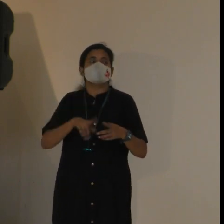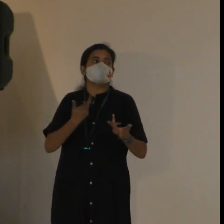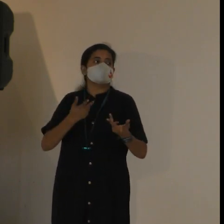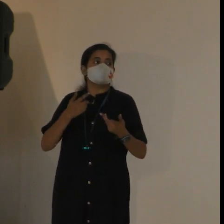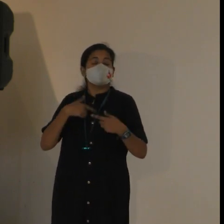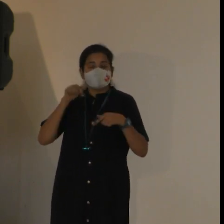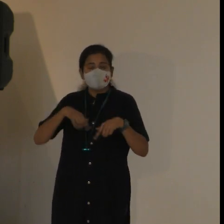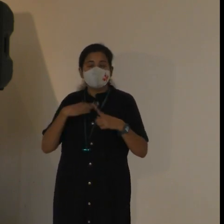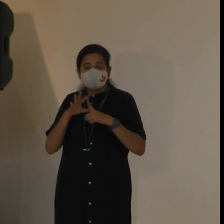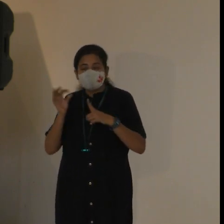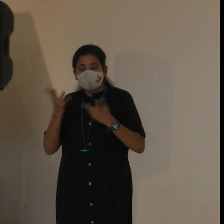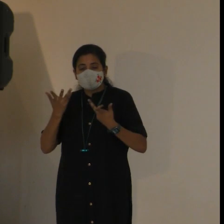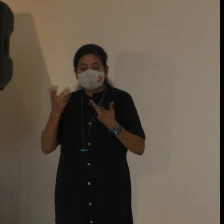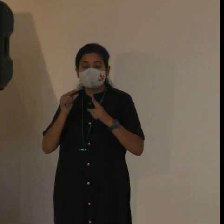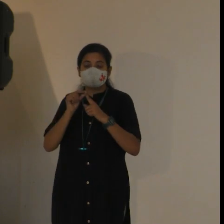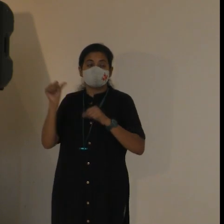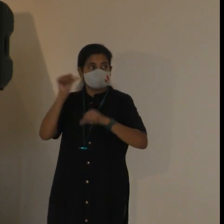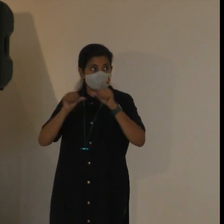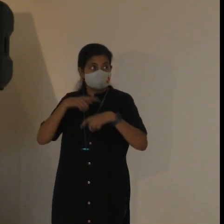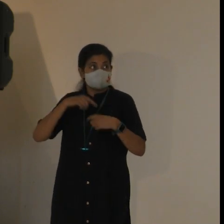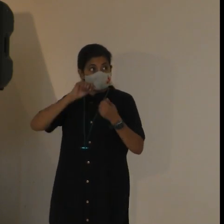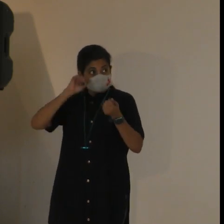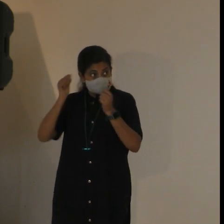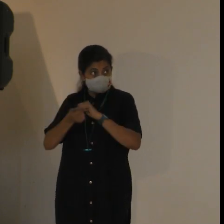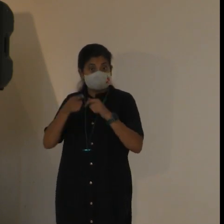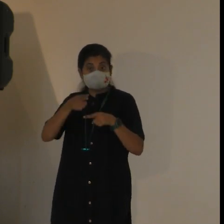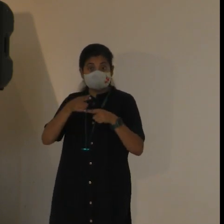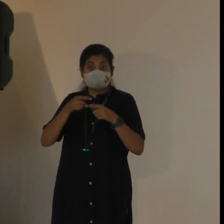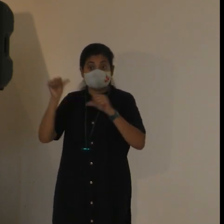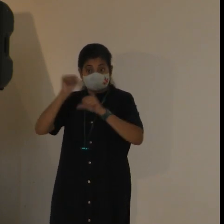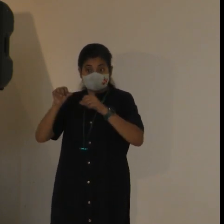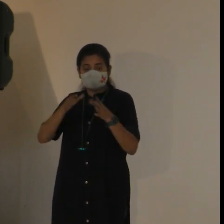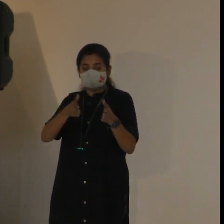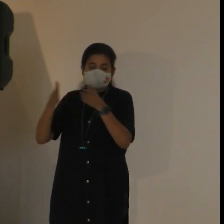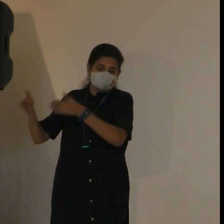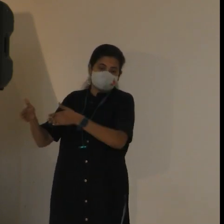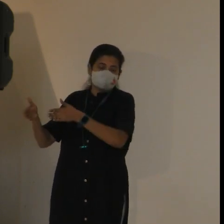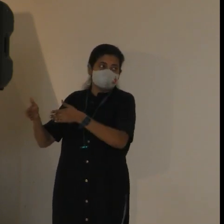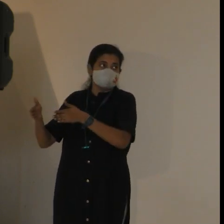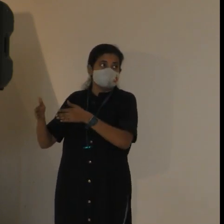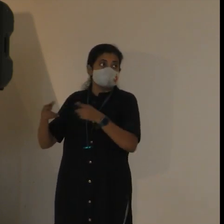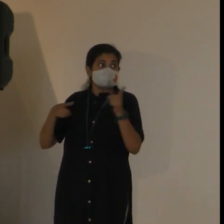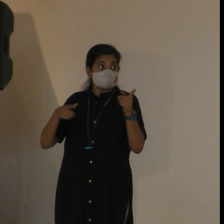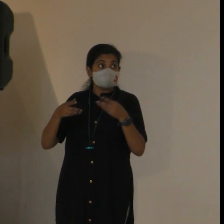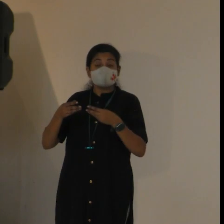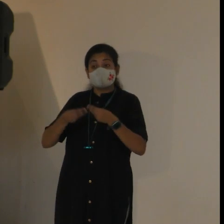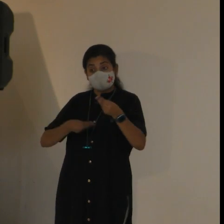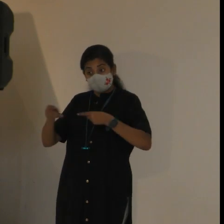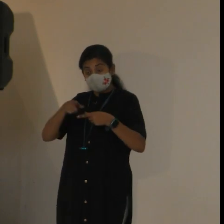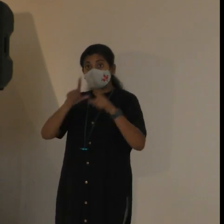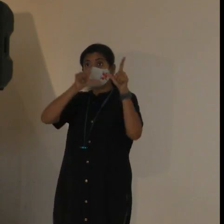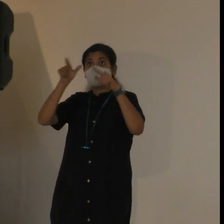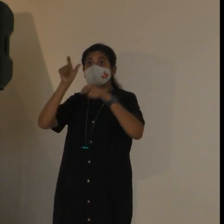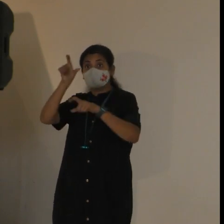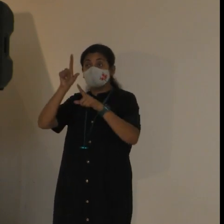what do we do now? So my project changed from being centered around science to market the museum itself